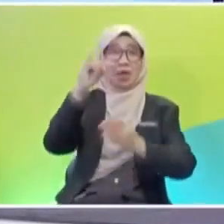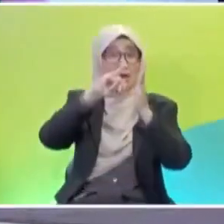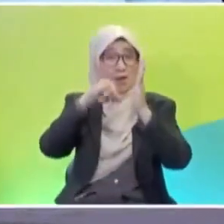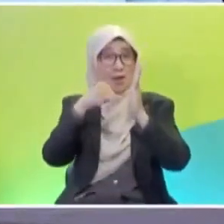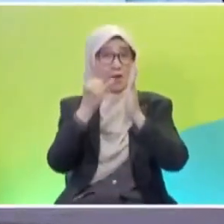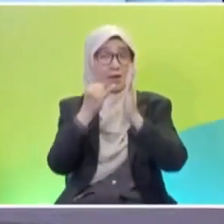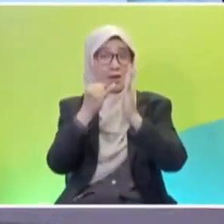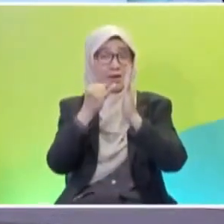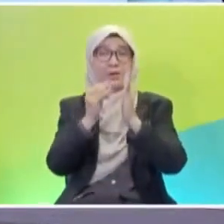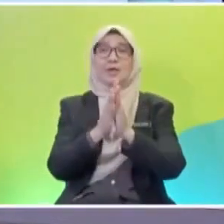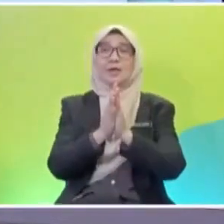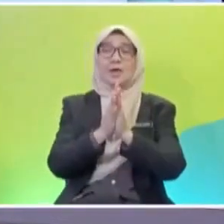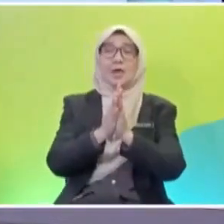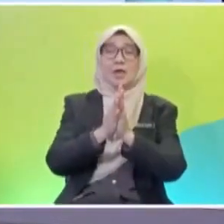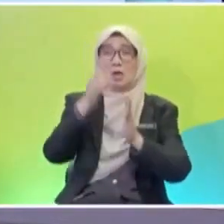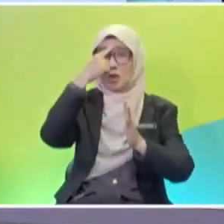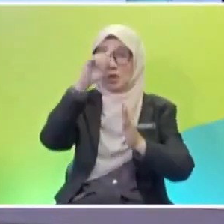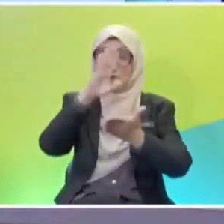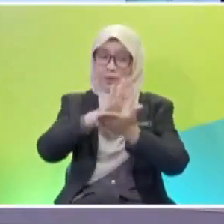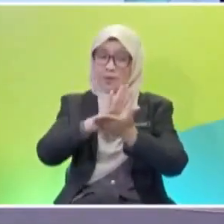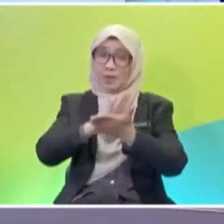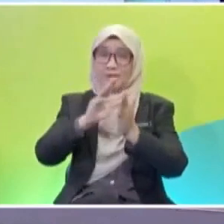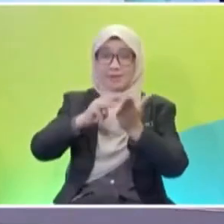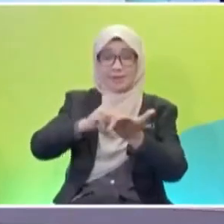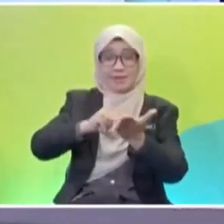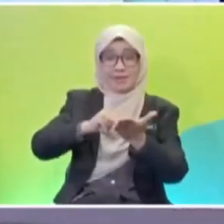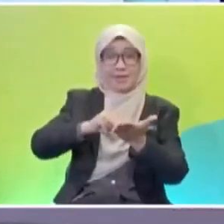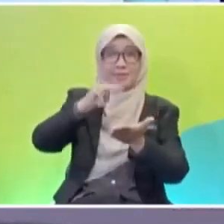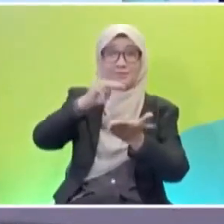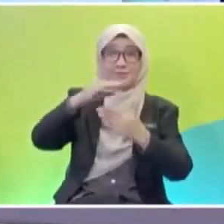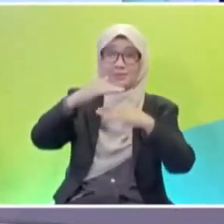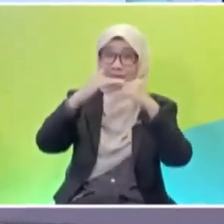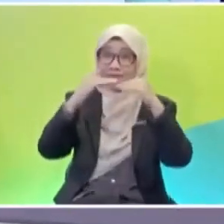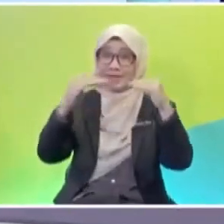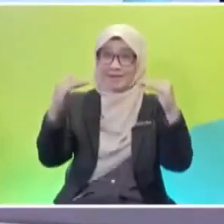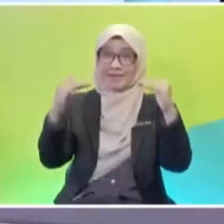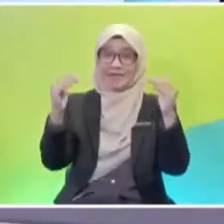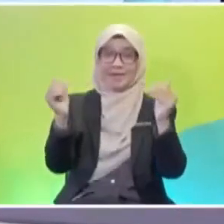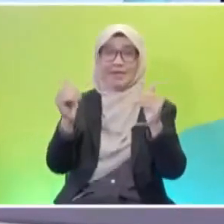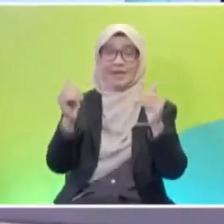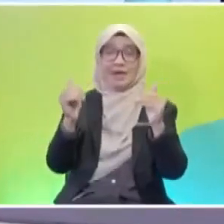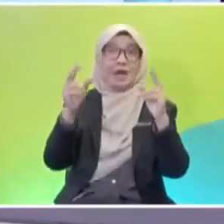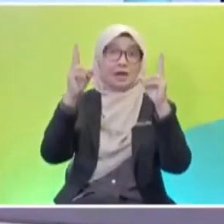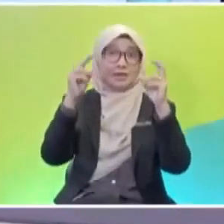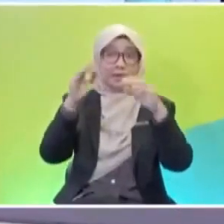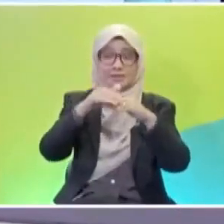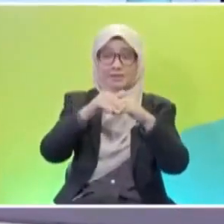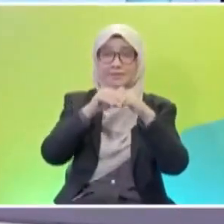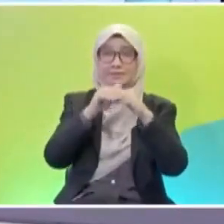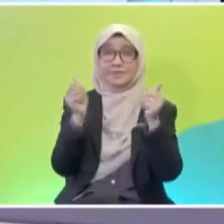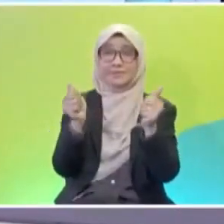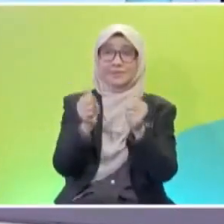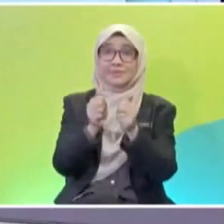slot, Menengah Atas, for the subject, English, with our teacher, as you can see just now,